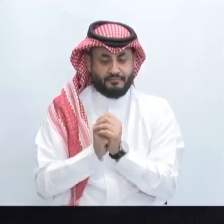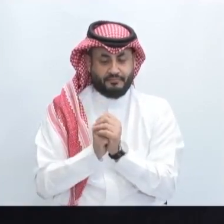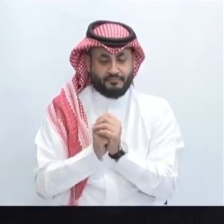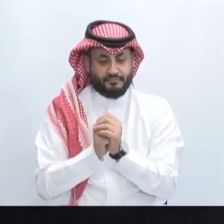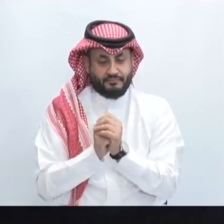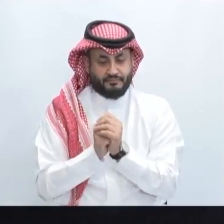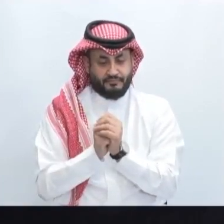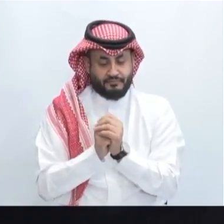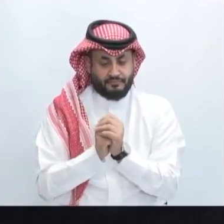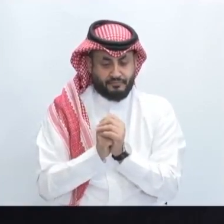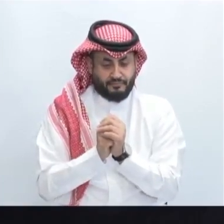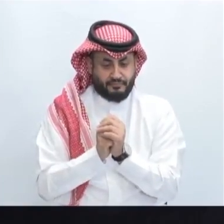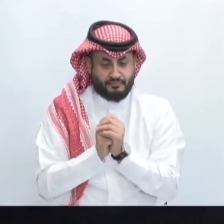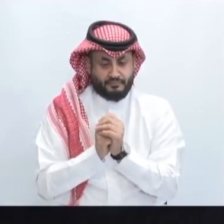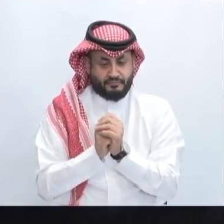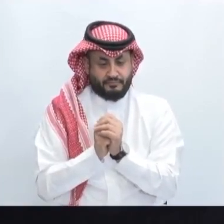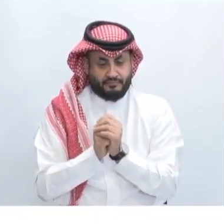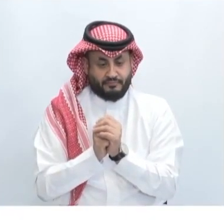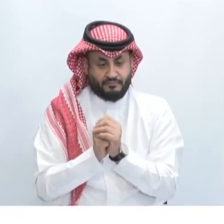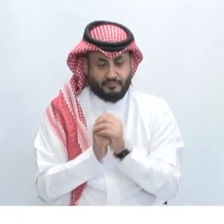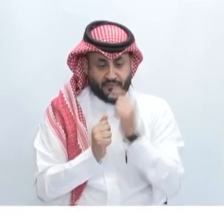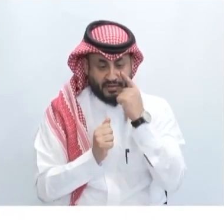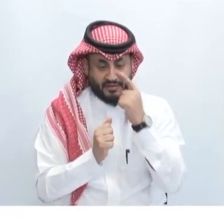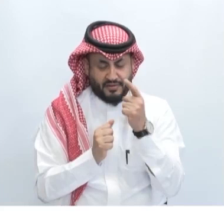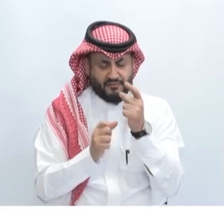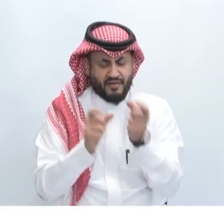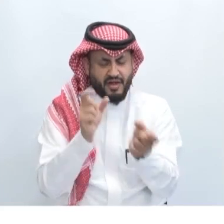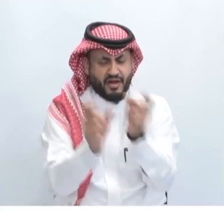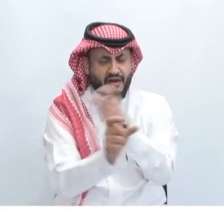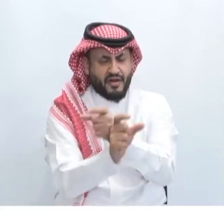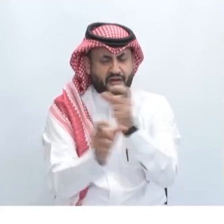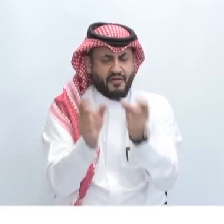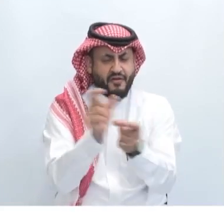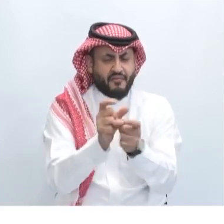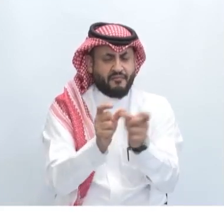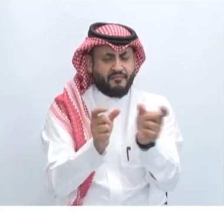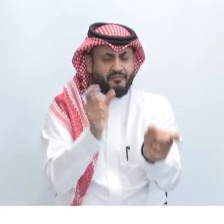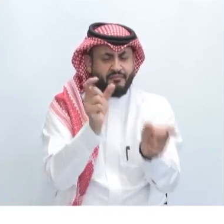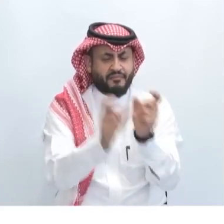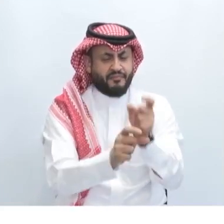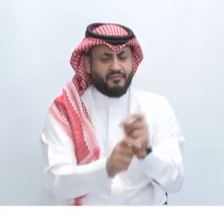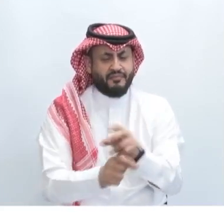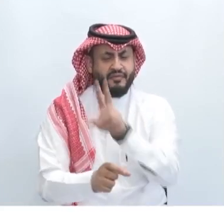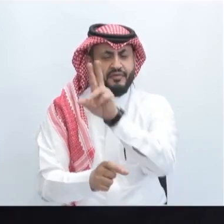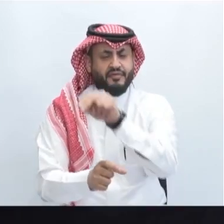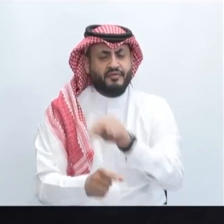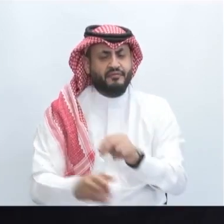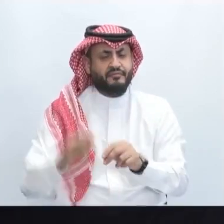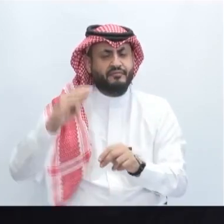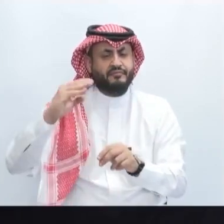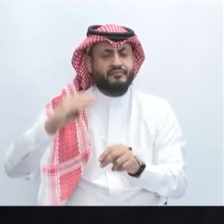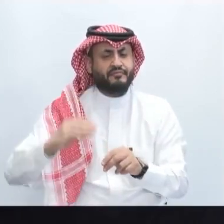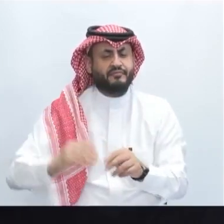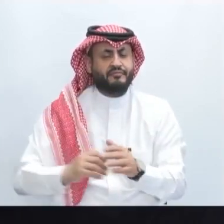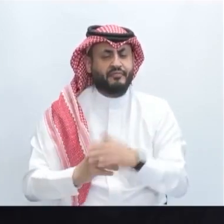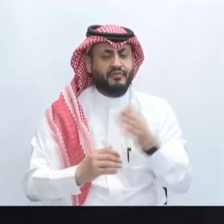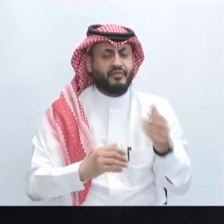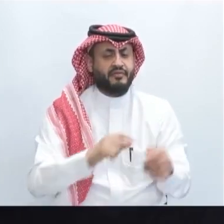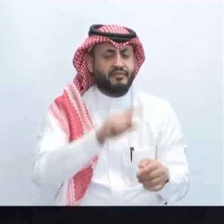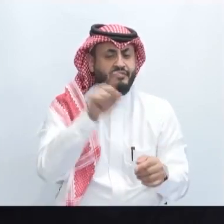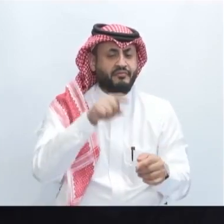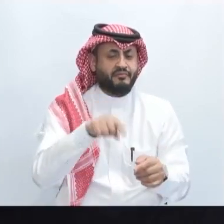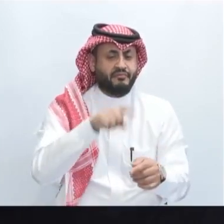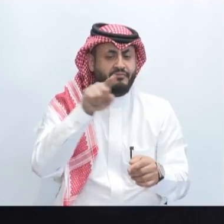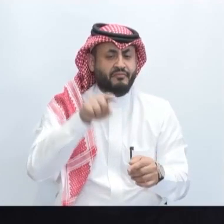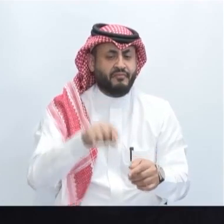you see how we can change the item, but we keep the same question. We